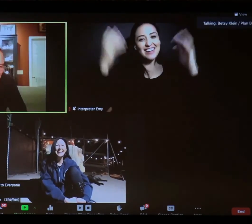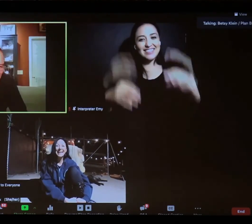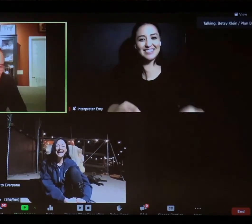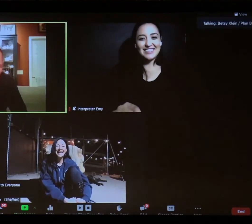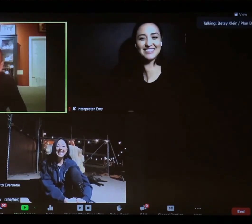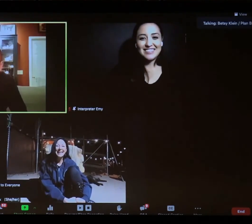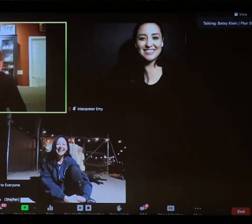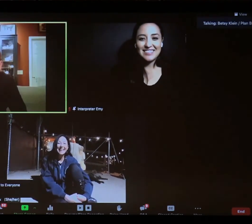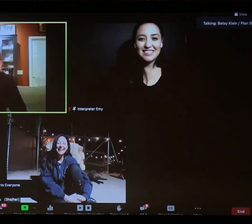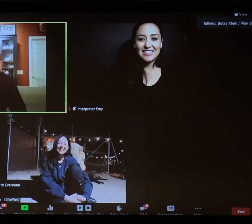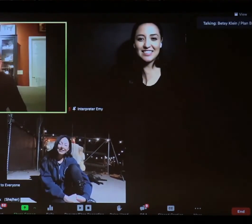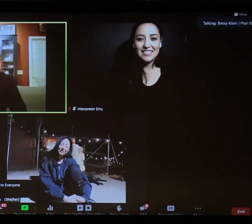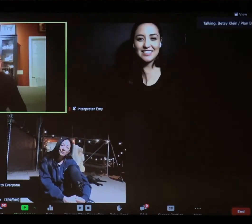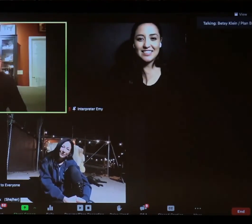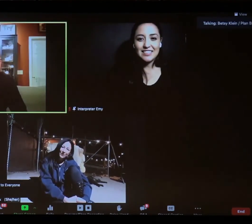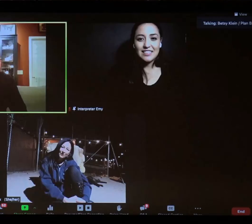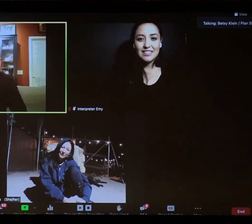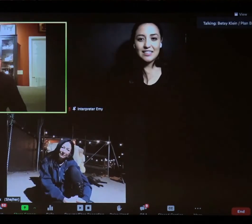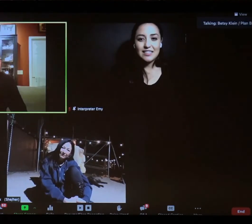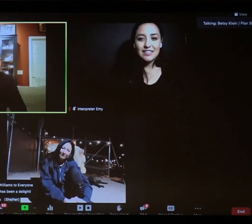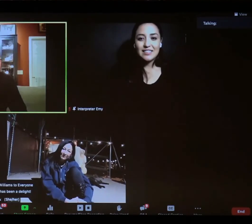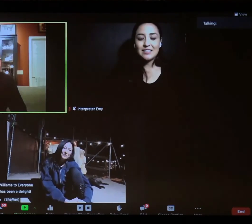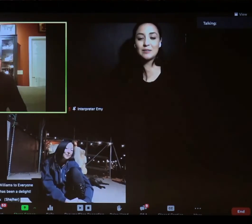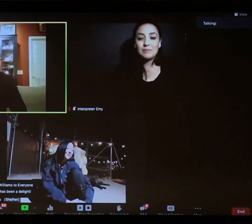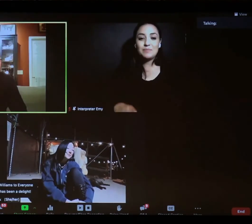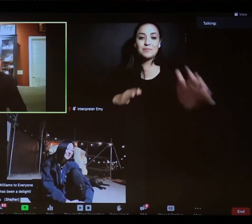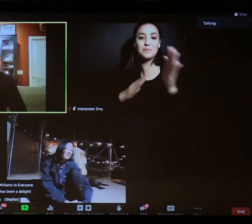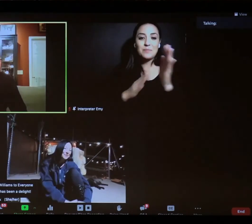Lots of gremlins today, I think.